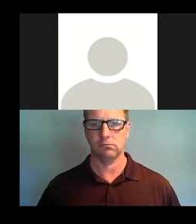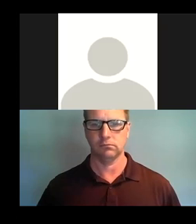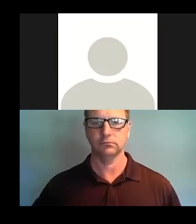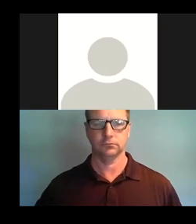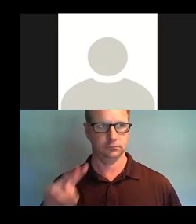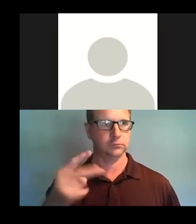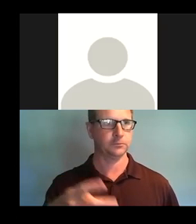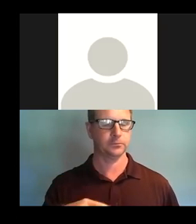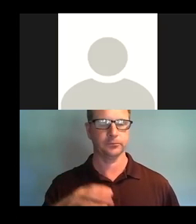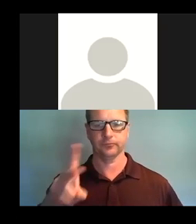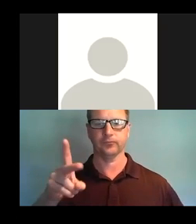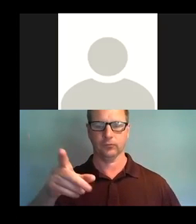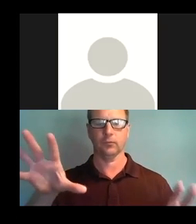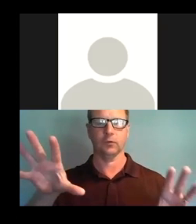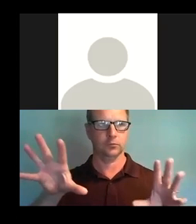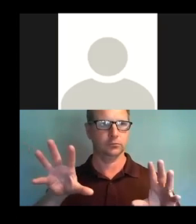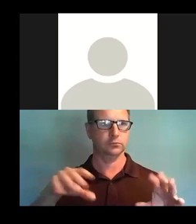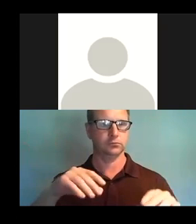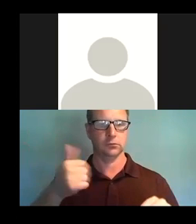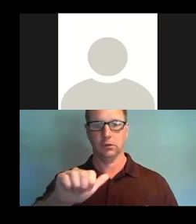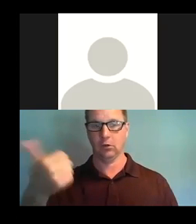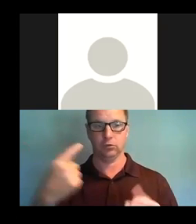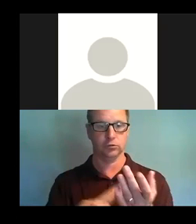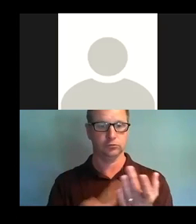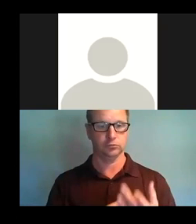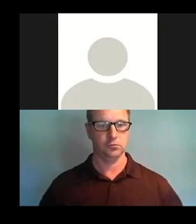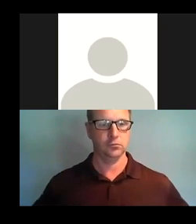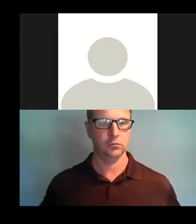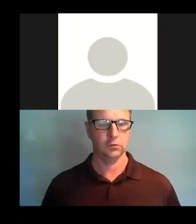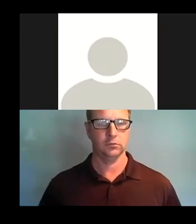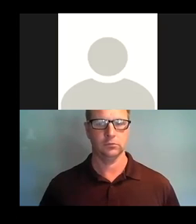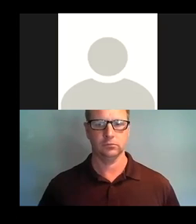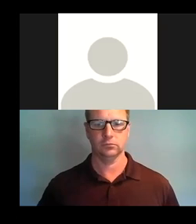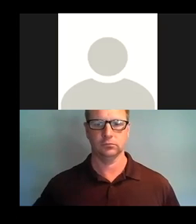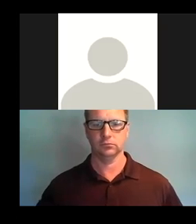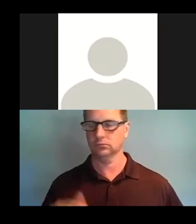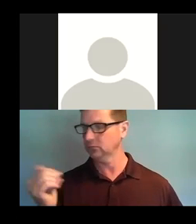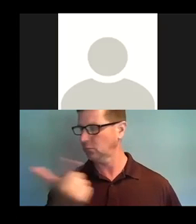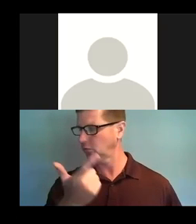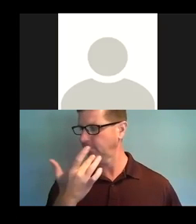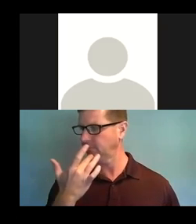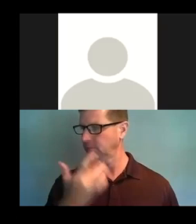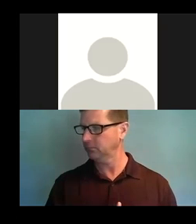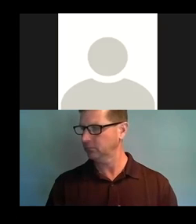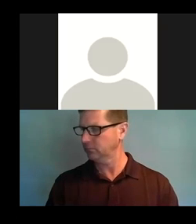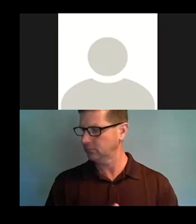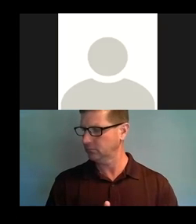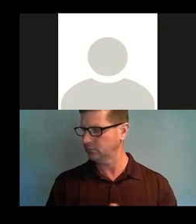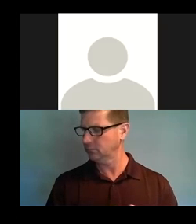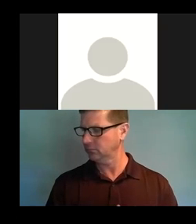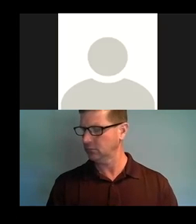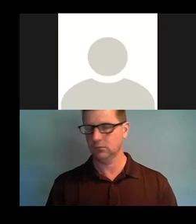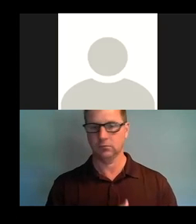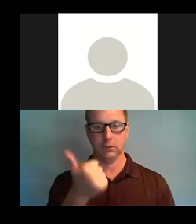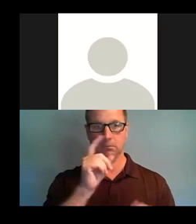Second. Motioned and seconded. Thank you. Any further discussion? All those in favor? Aye. Aye. Any